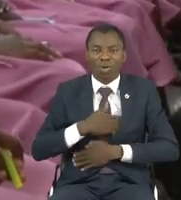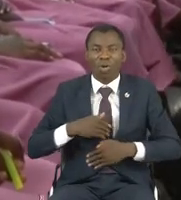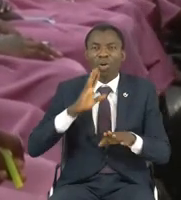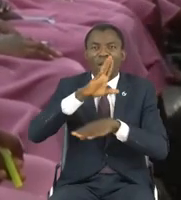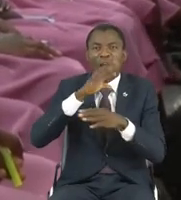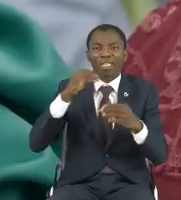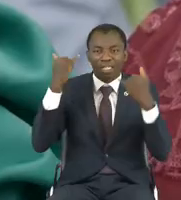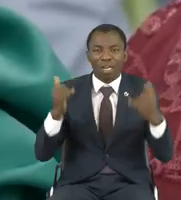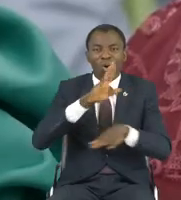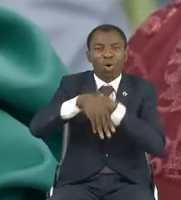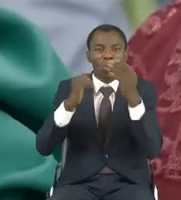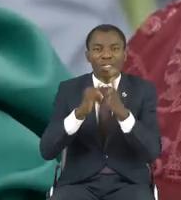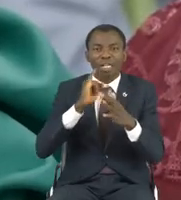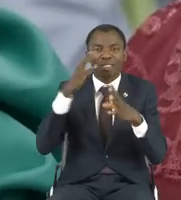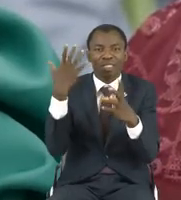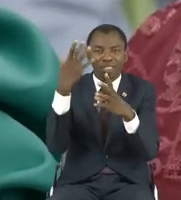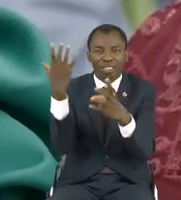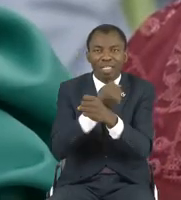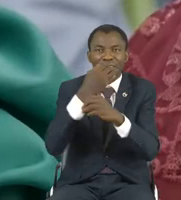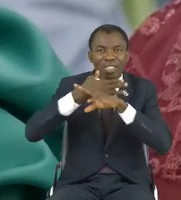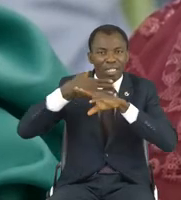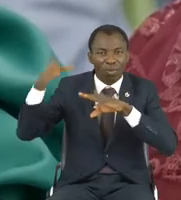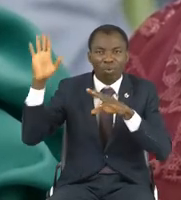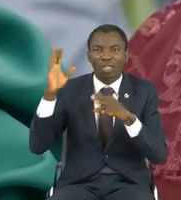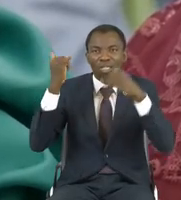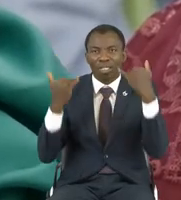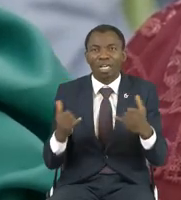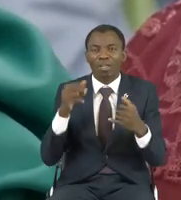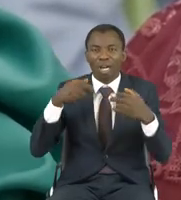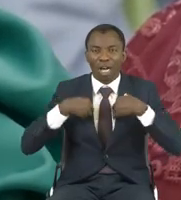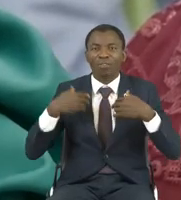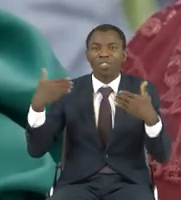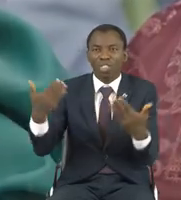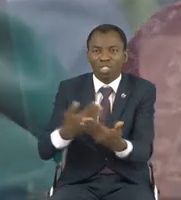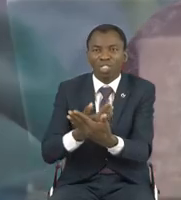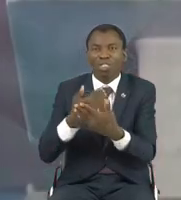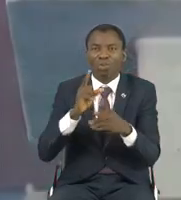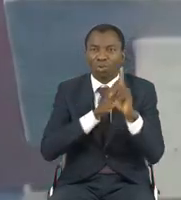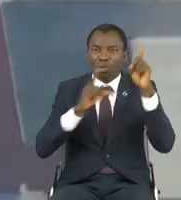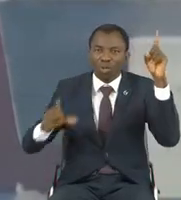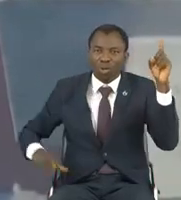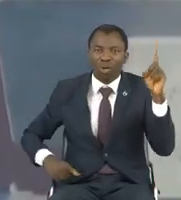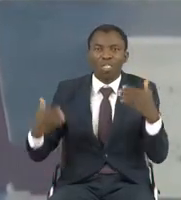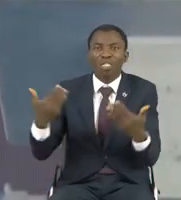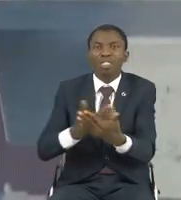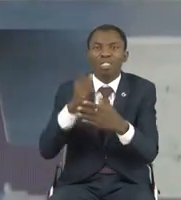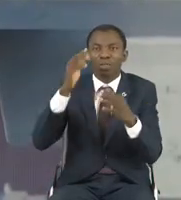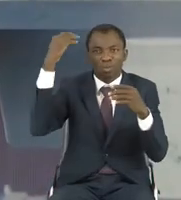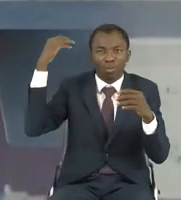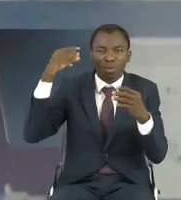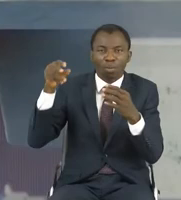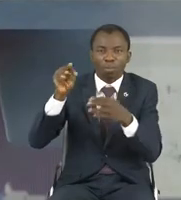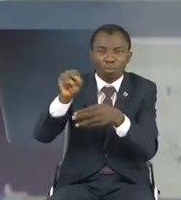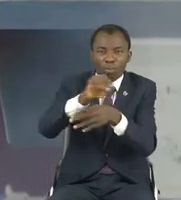away. Okay, you have had a new Lord, a new master. Let him